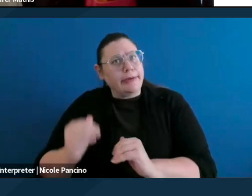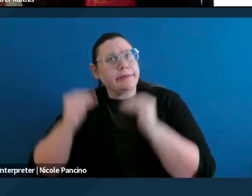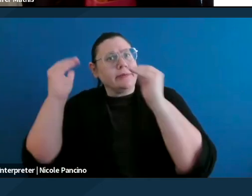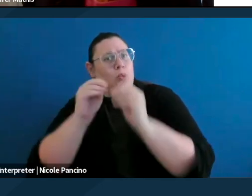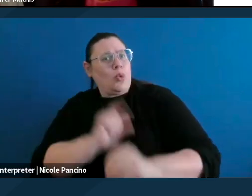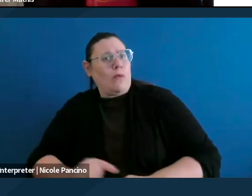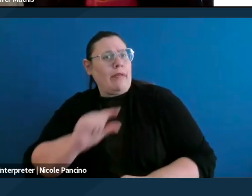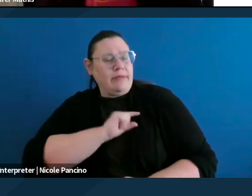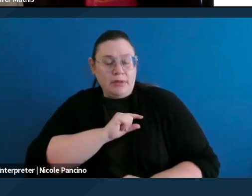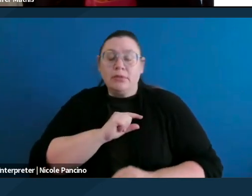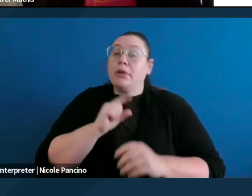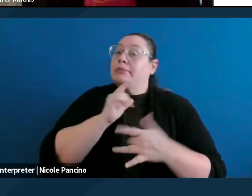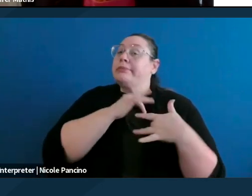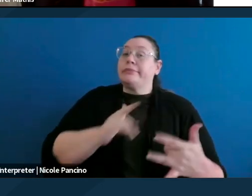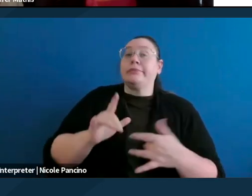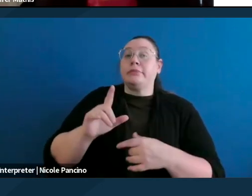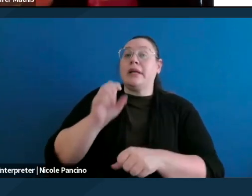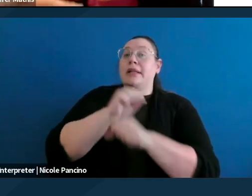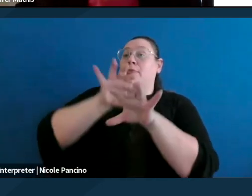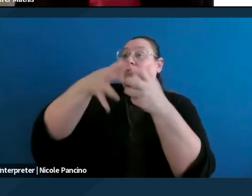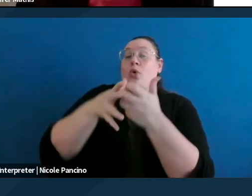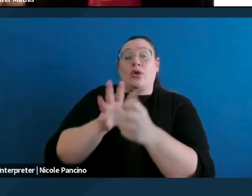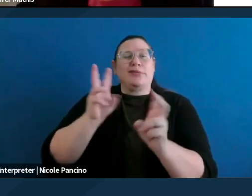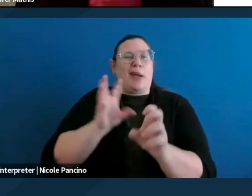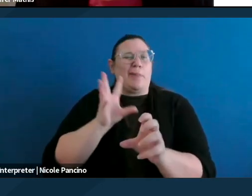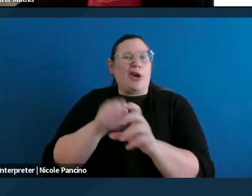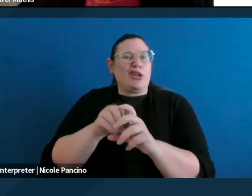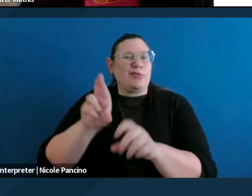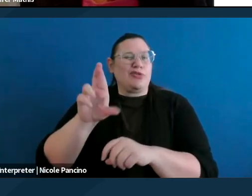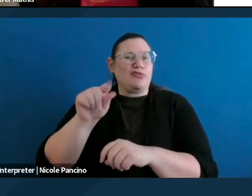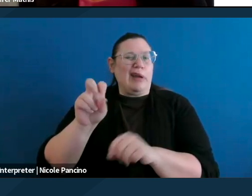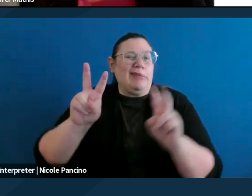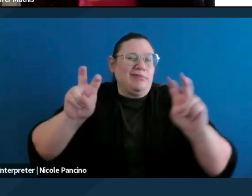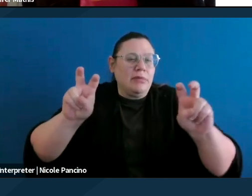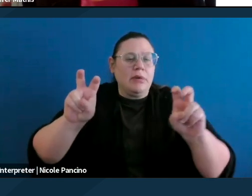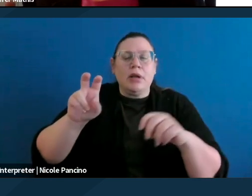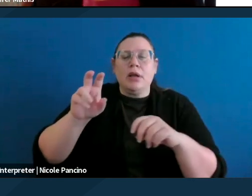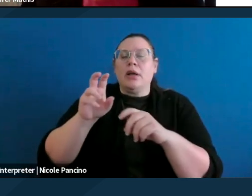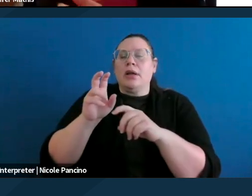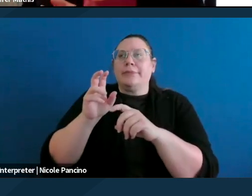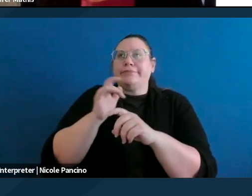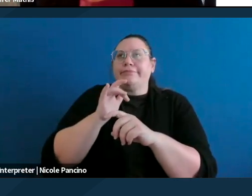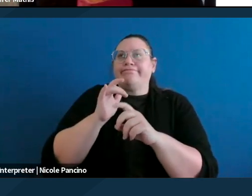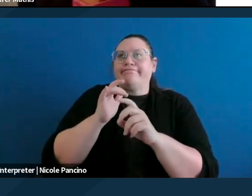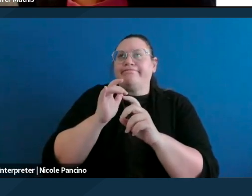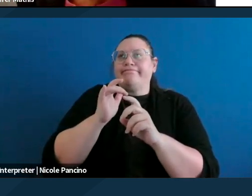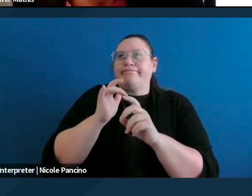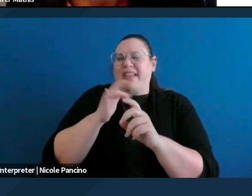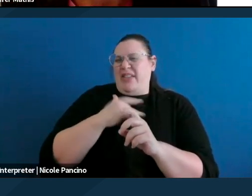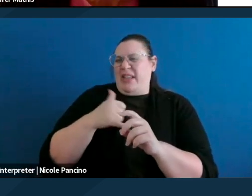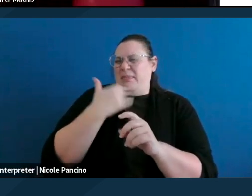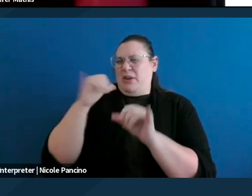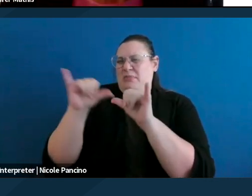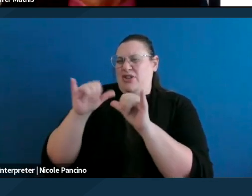typically, the labor force participation rate, I tend to use that as a little bit, um, I think it's a better benchmark than